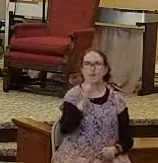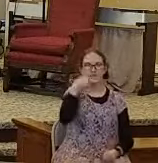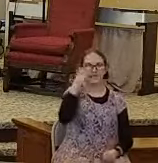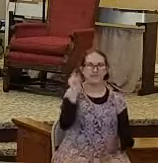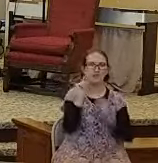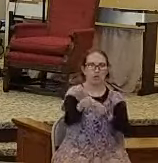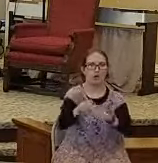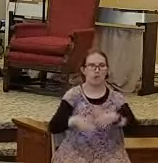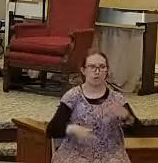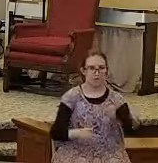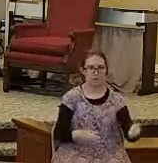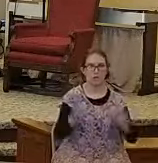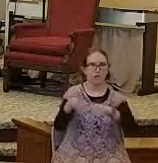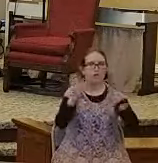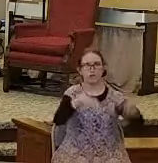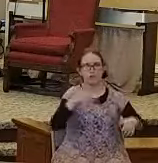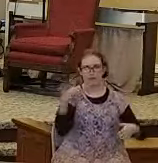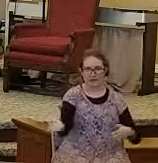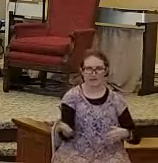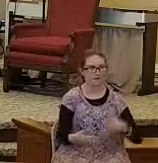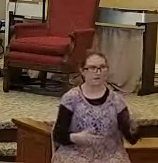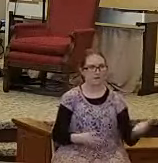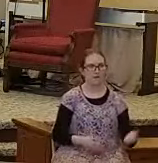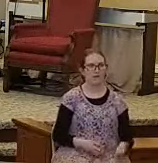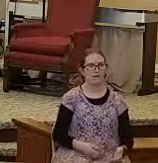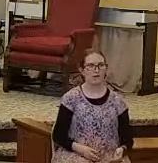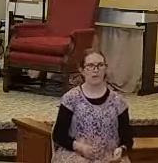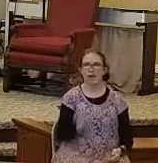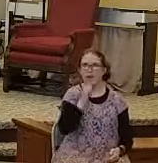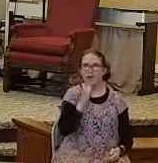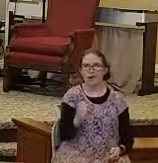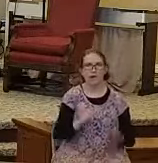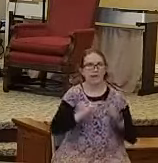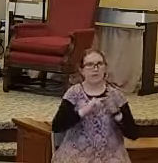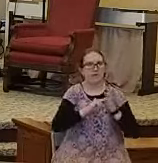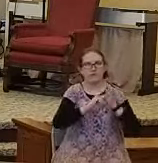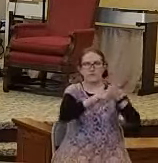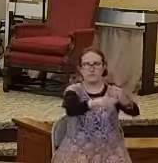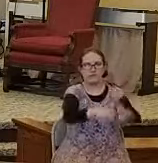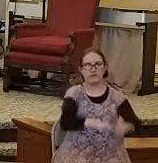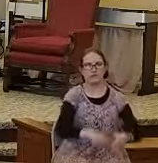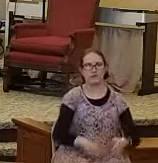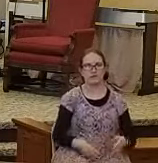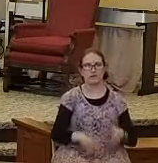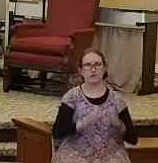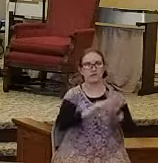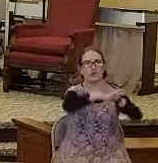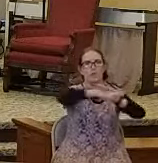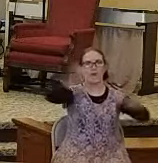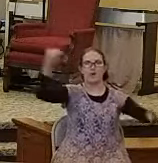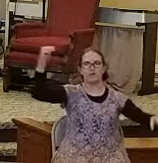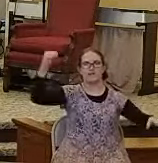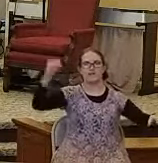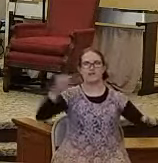go here, do this, amen, he's not going to show you up. Amen. But he's going to show